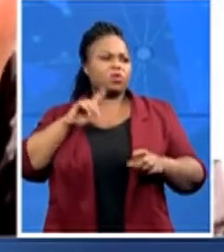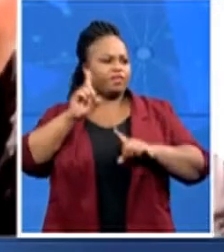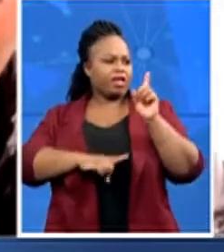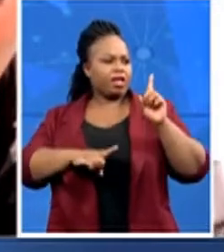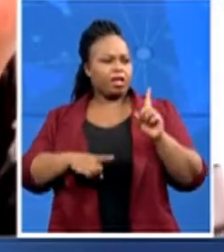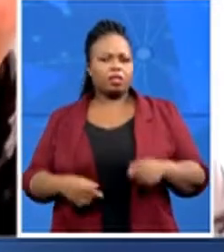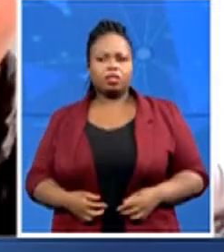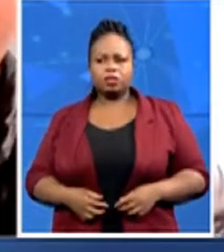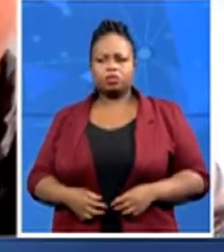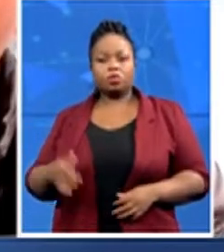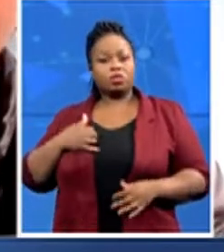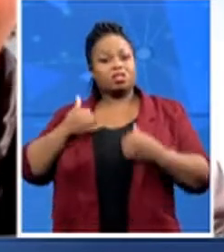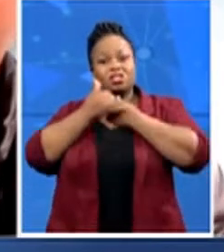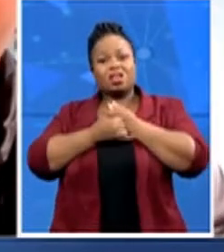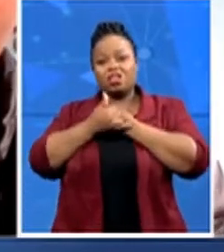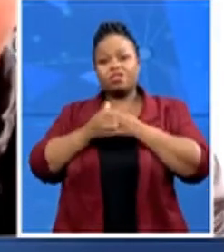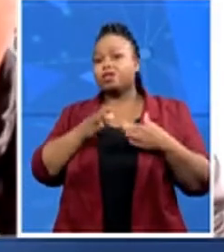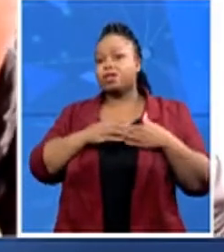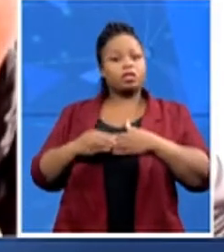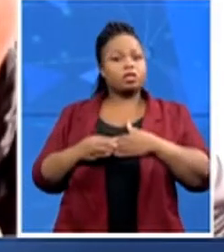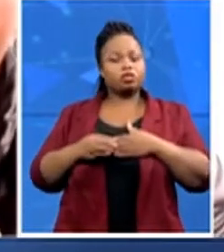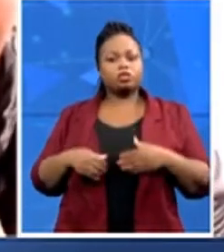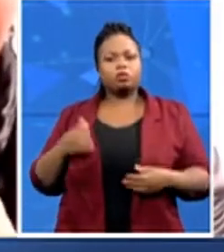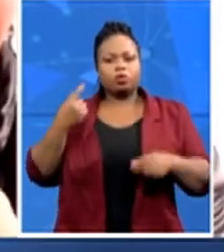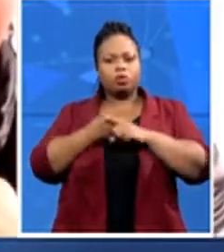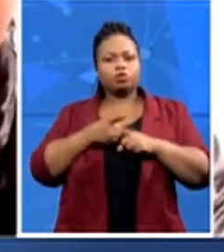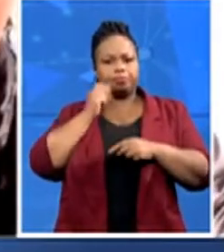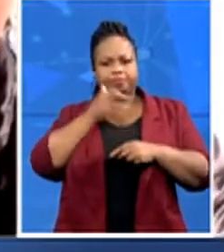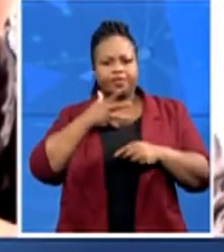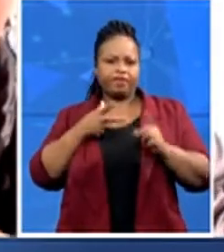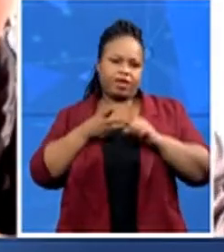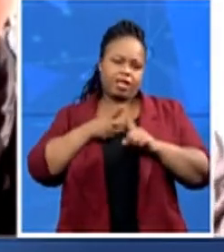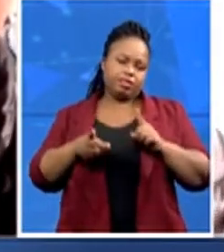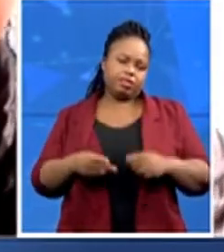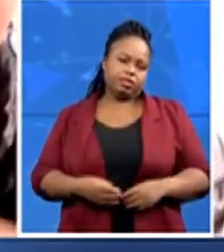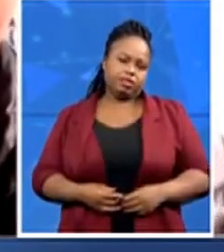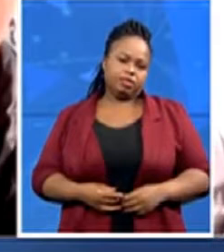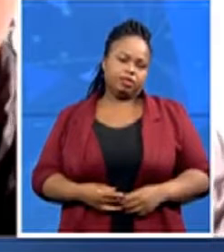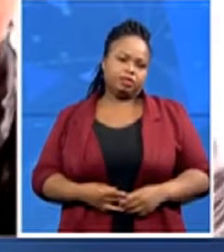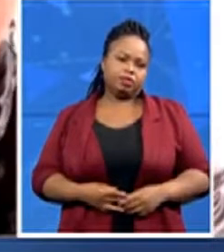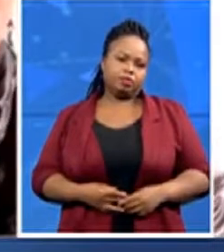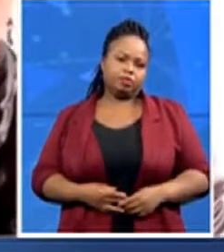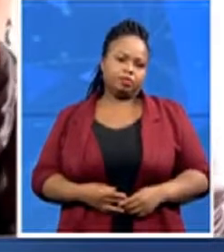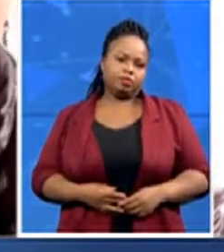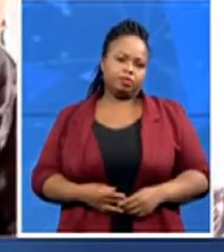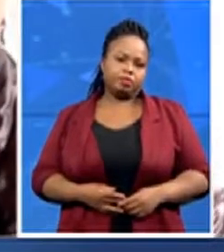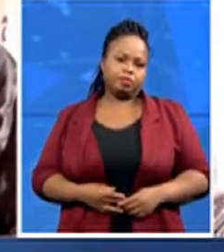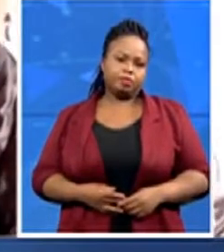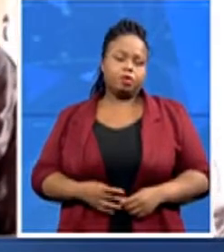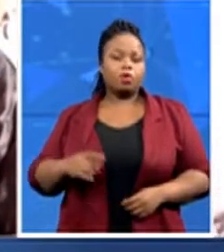leadership and accountability when it comes to gender-based violence. And once we pronounce on some of these